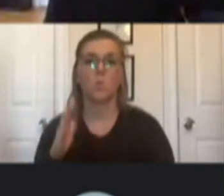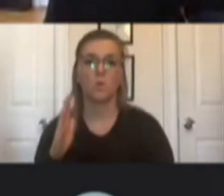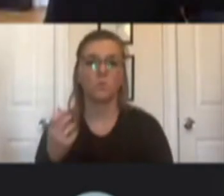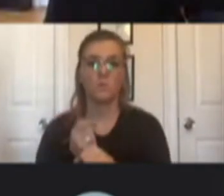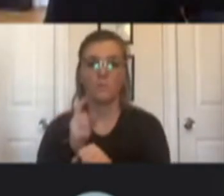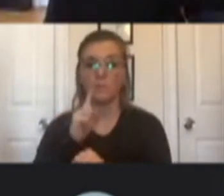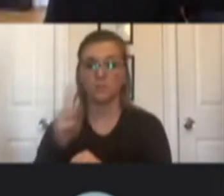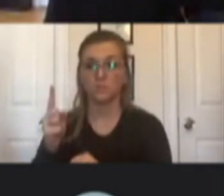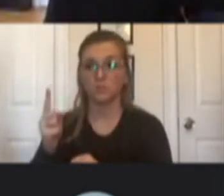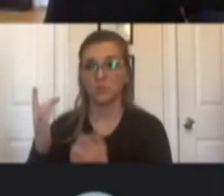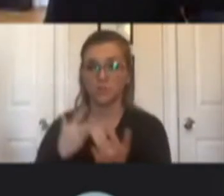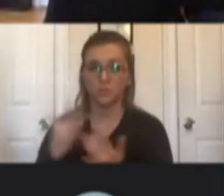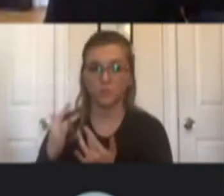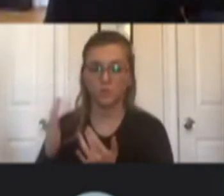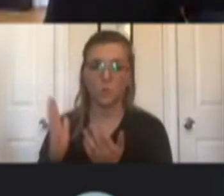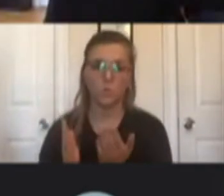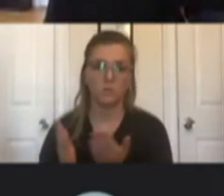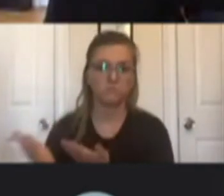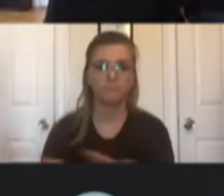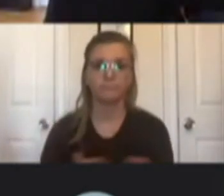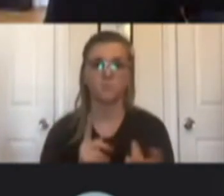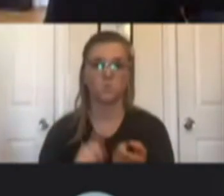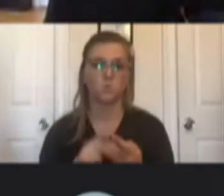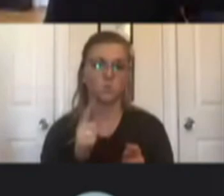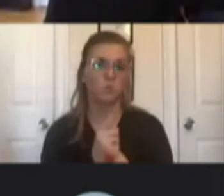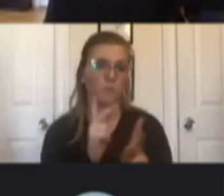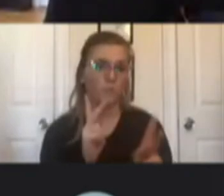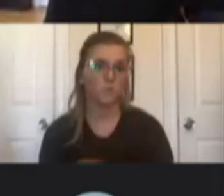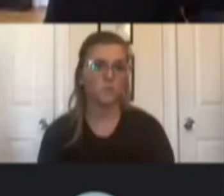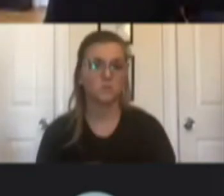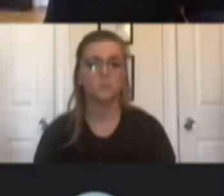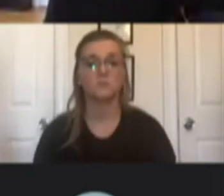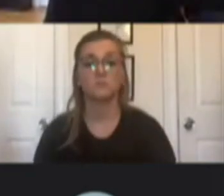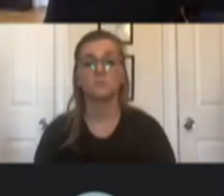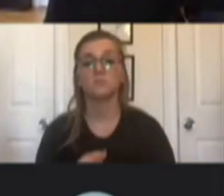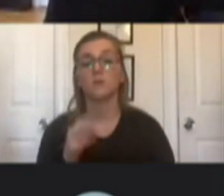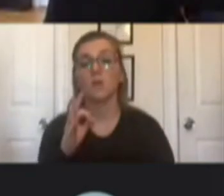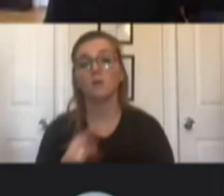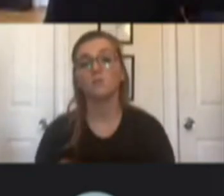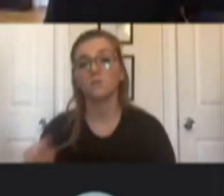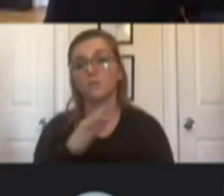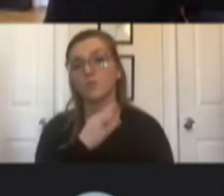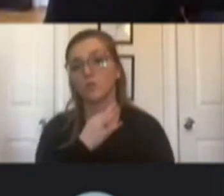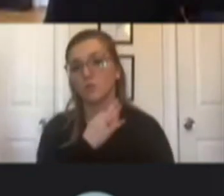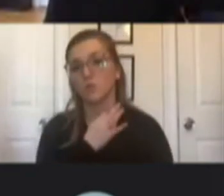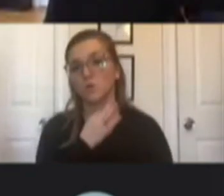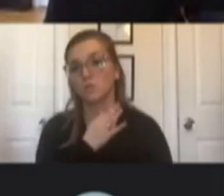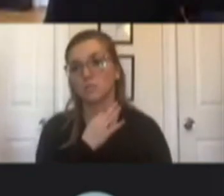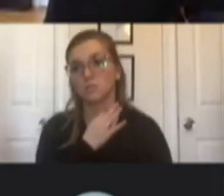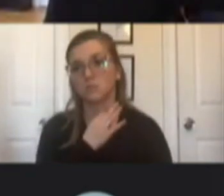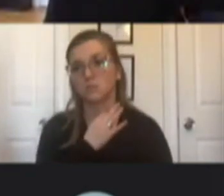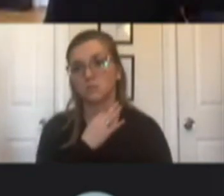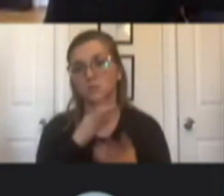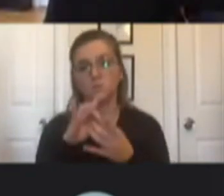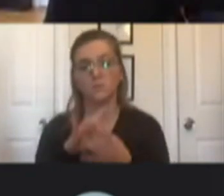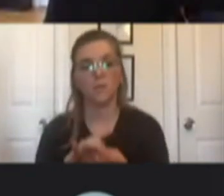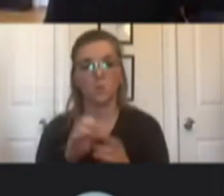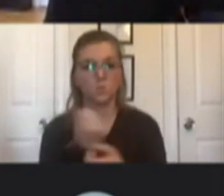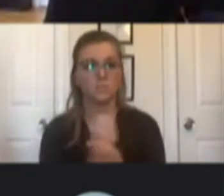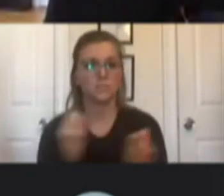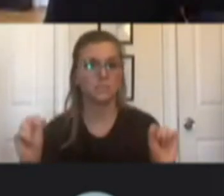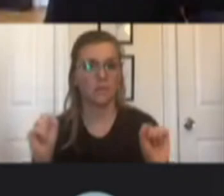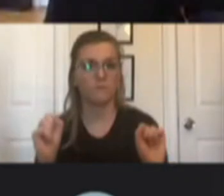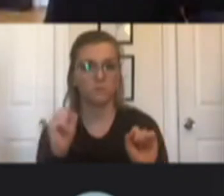elevated. Additionally, if you are curious as to the different safety regulations that are being put